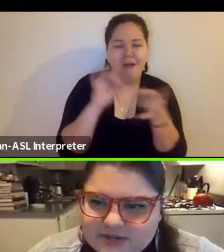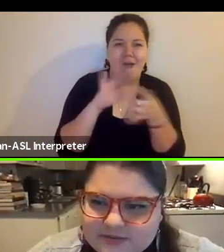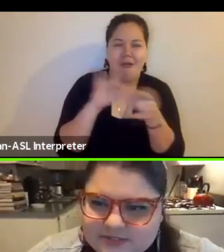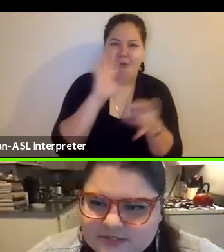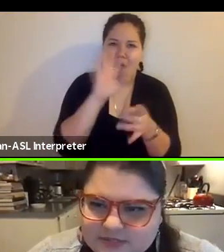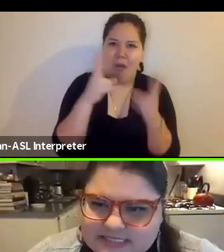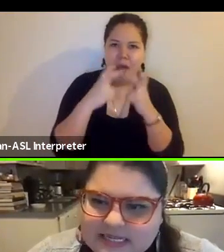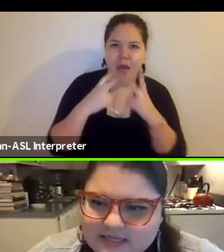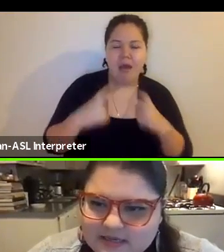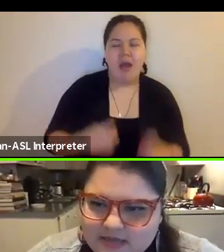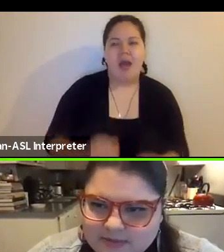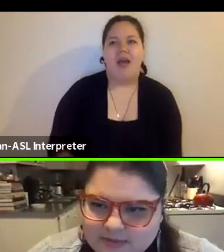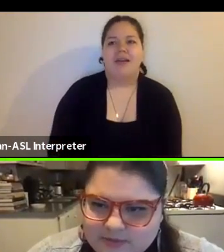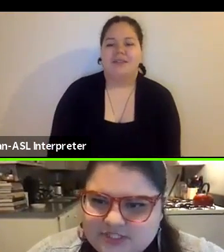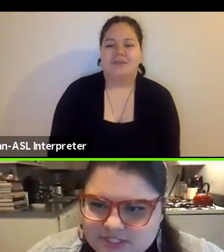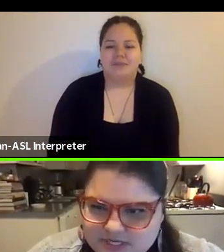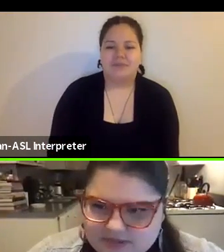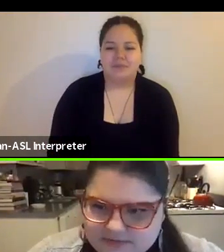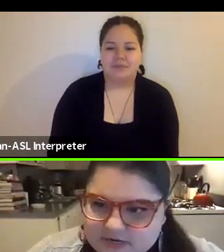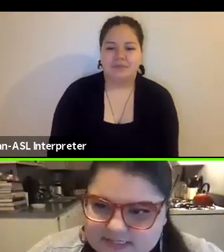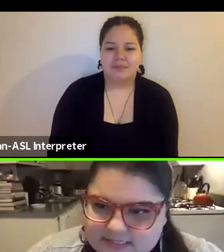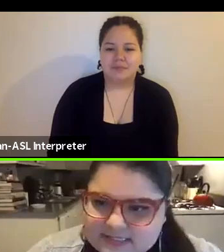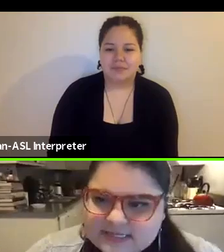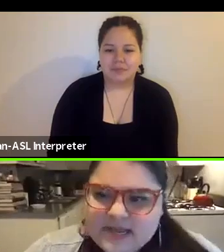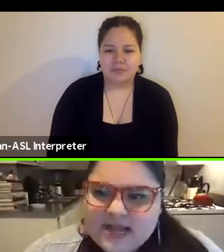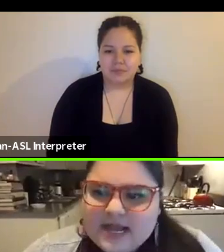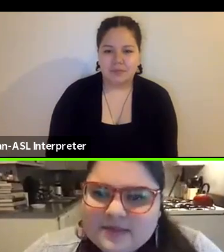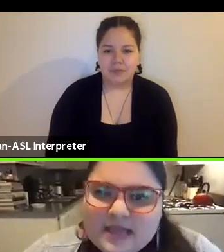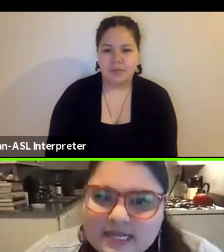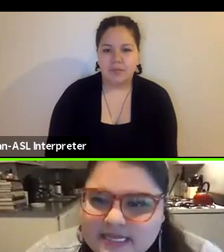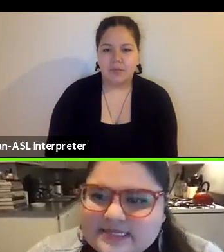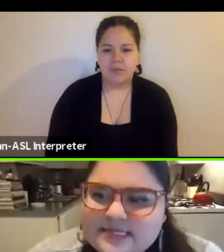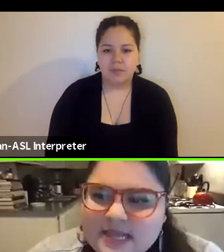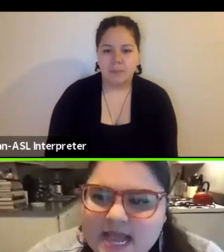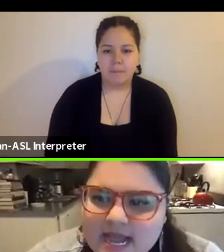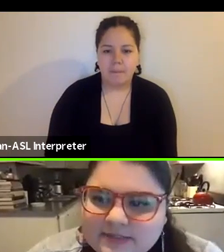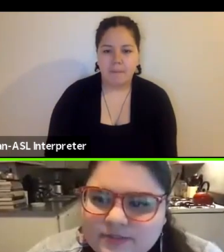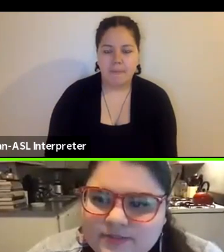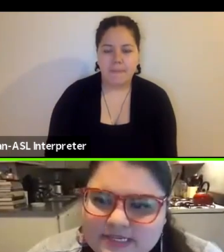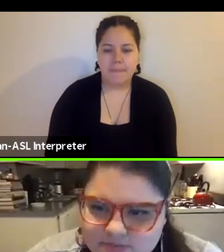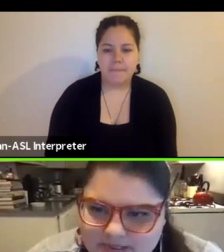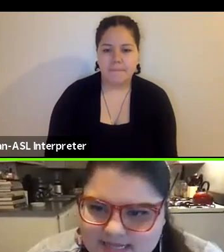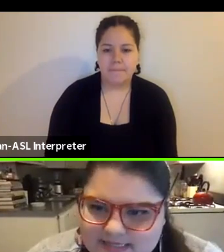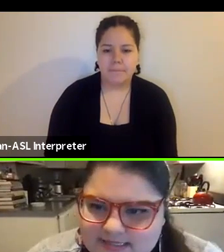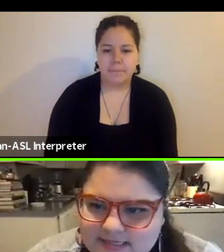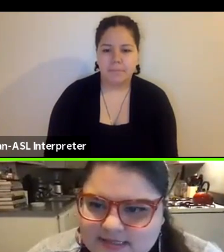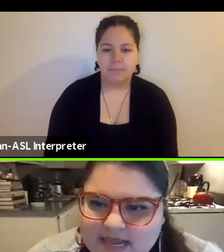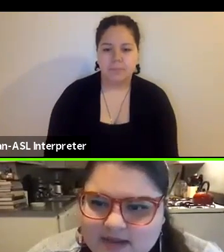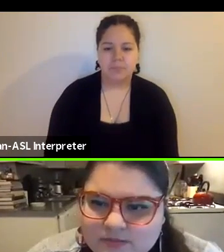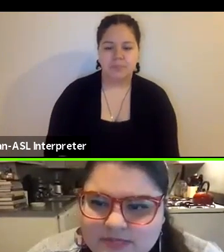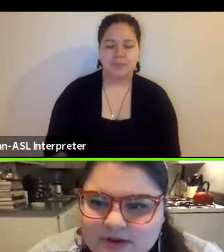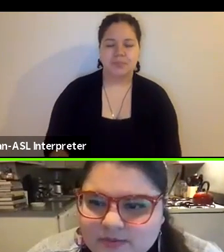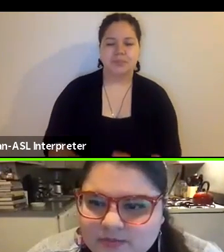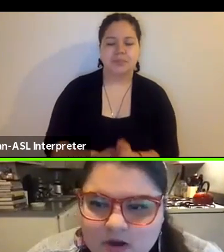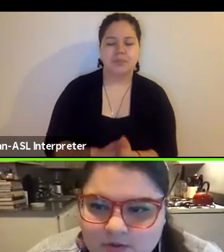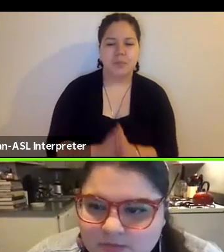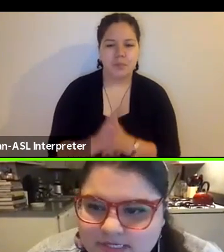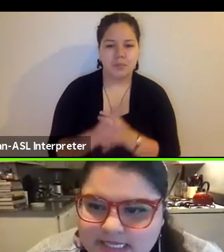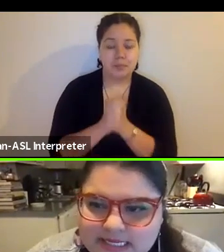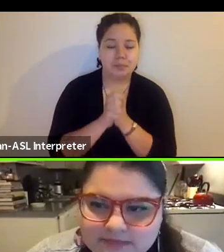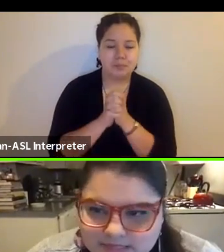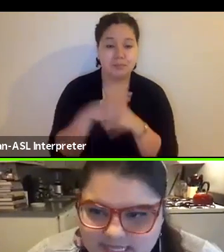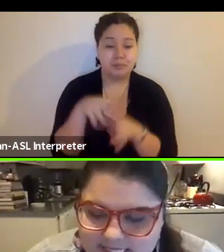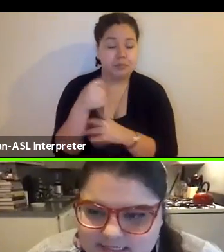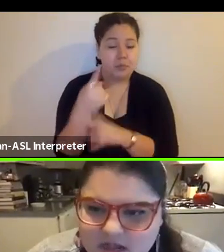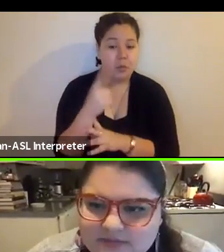actually going to go to that second upcoming question in there first. And that is, how do we address that we are all